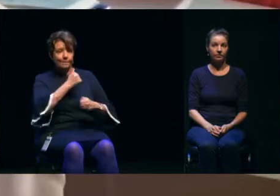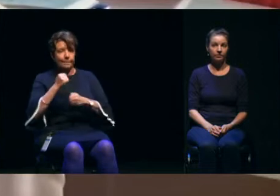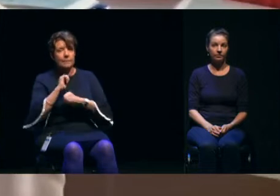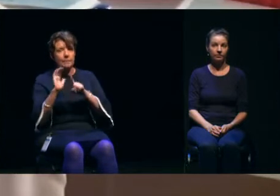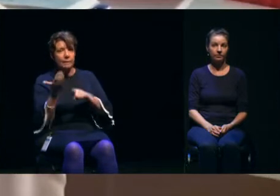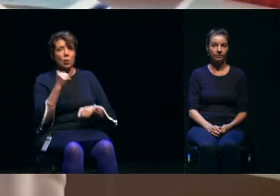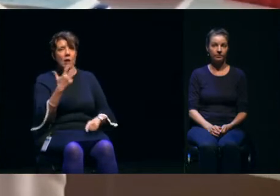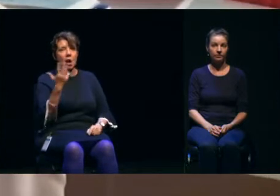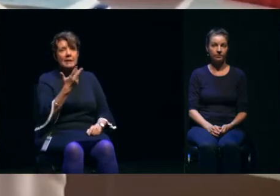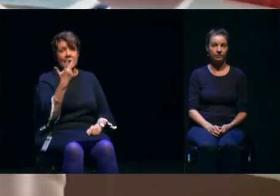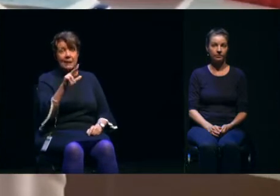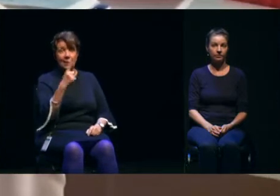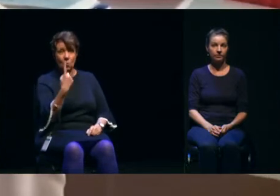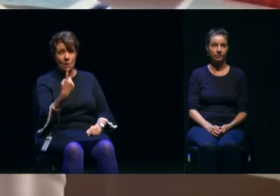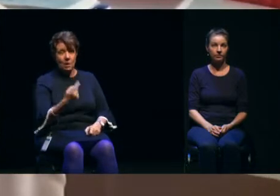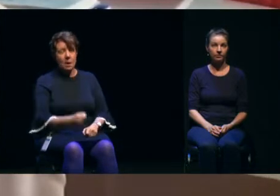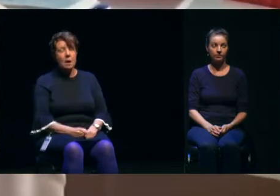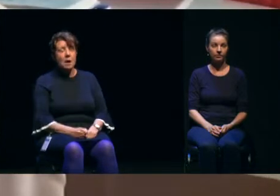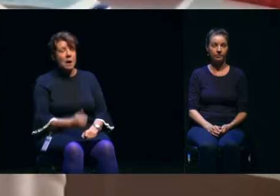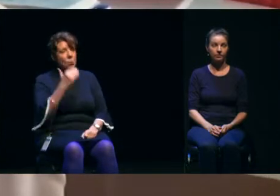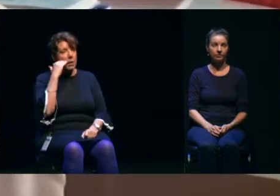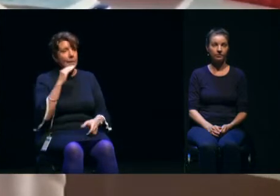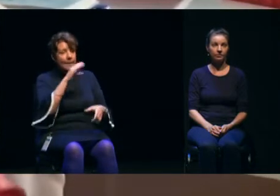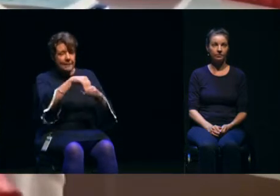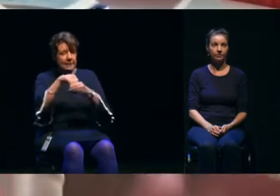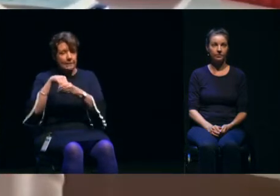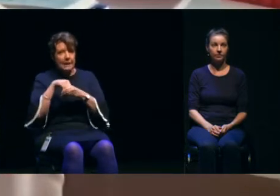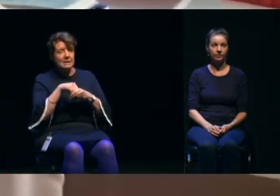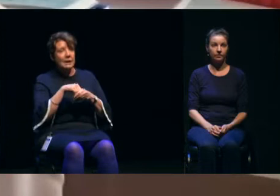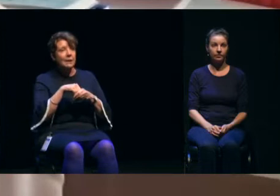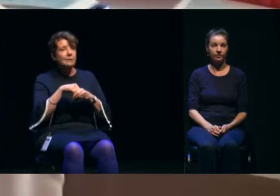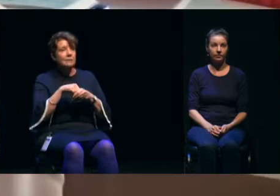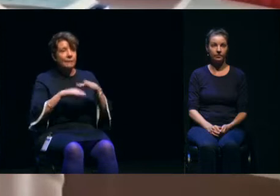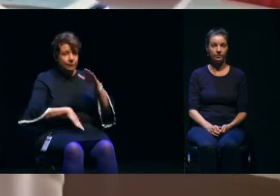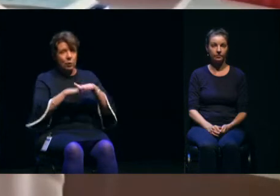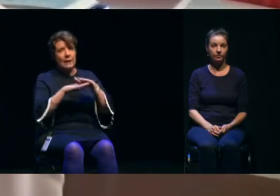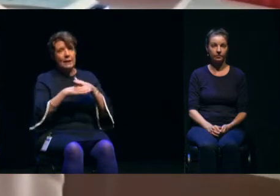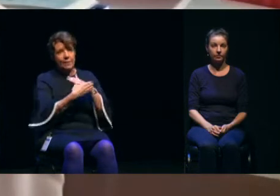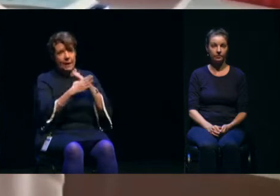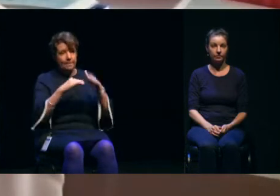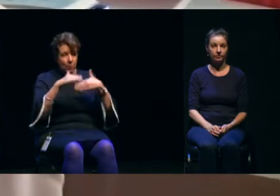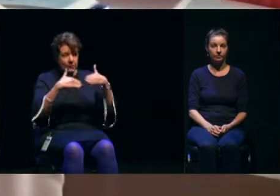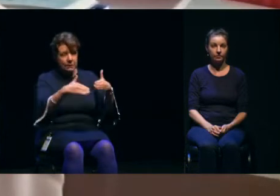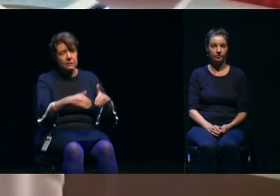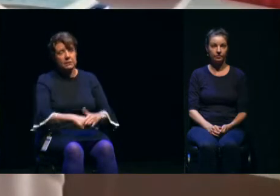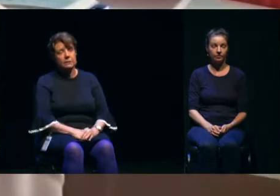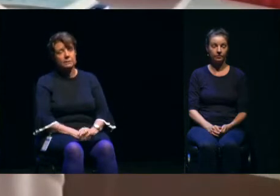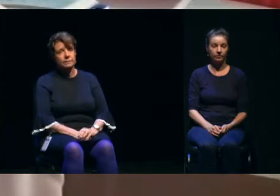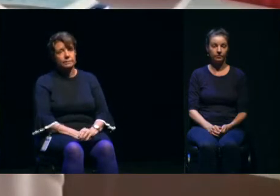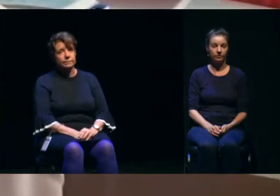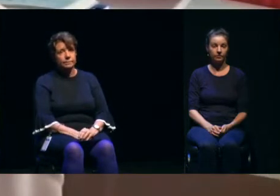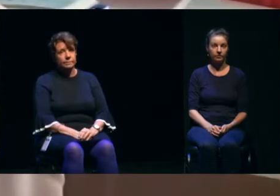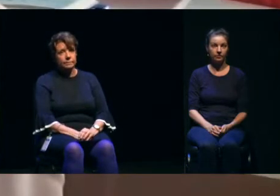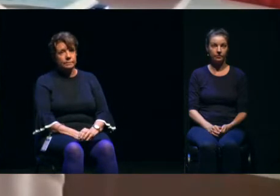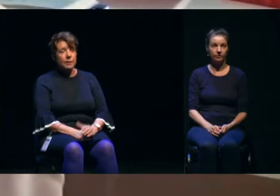1981. Mm-hmm. And women are participating in full numbers in this. And the idea is to have